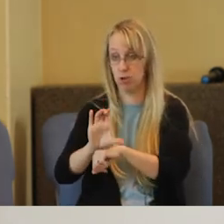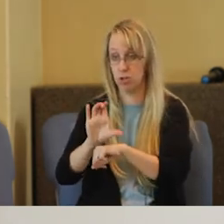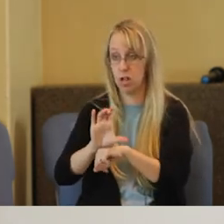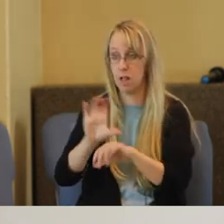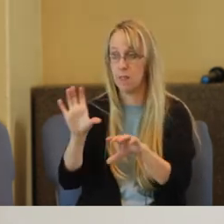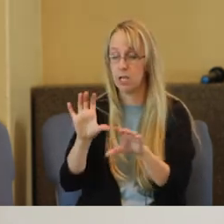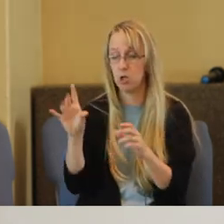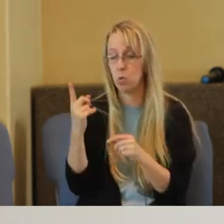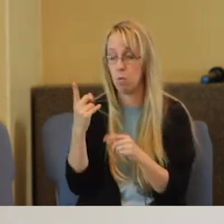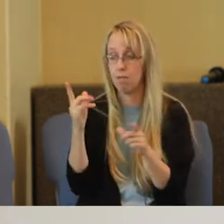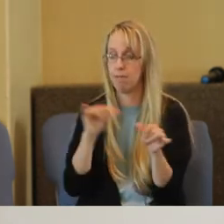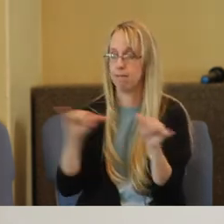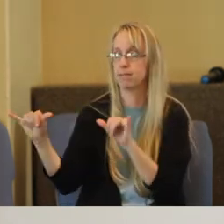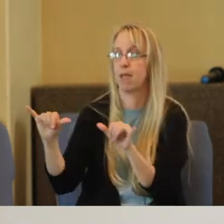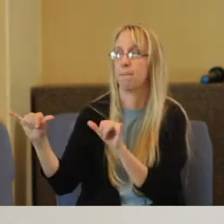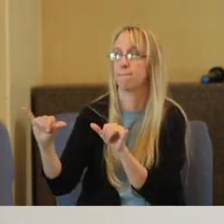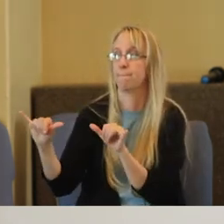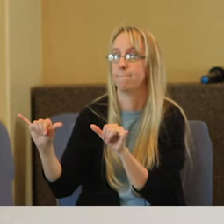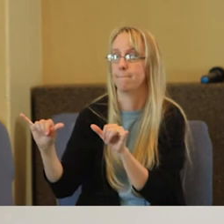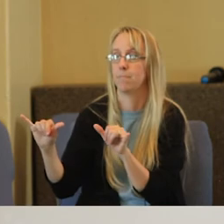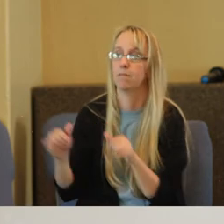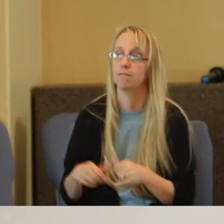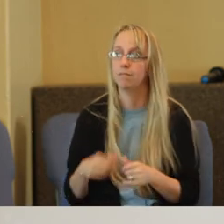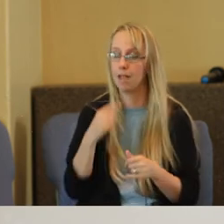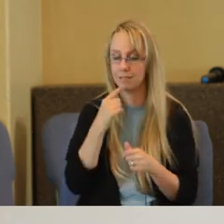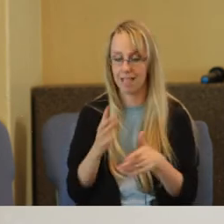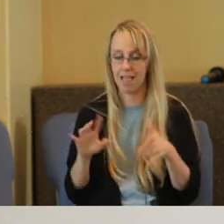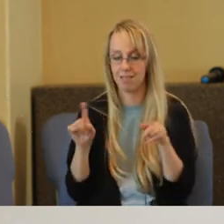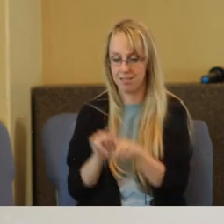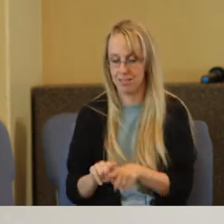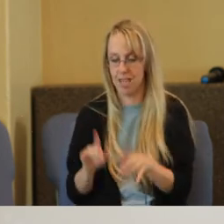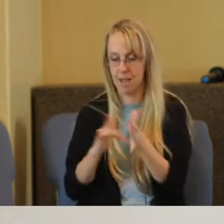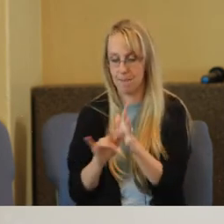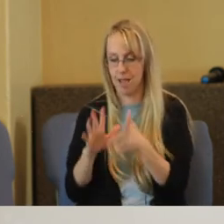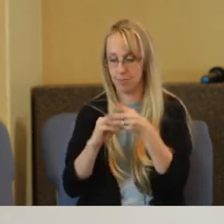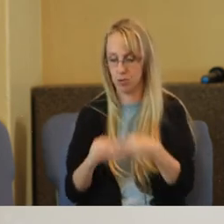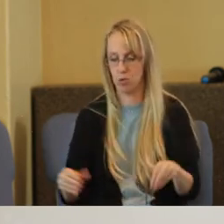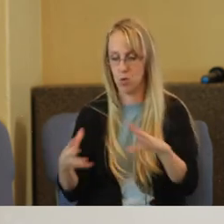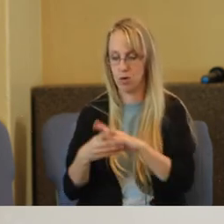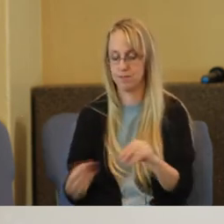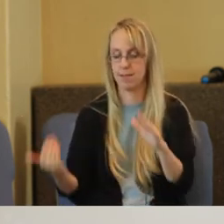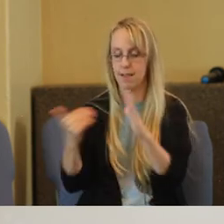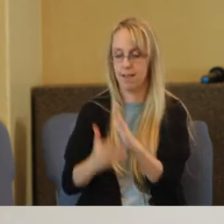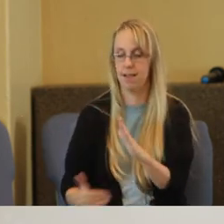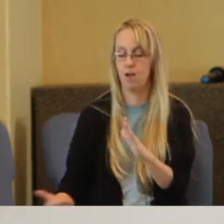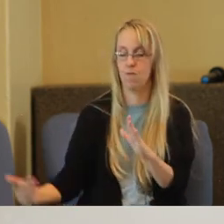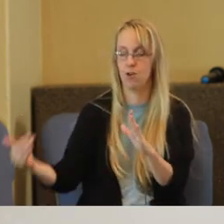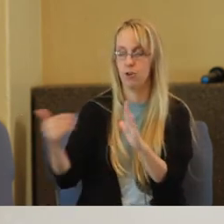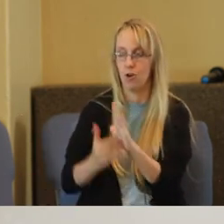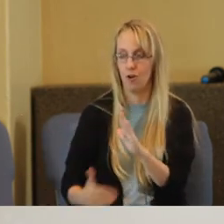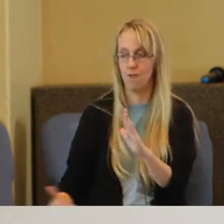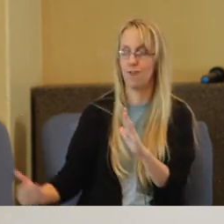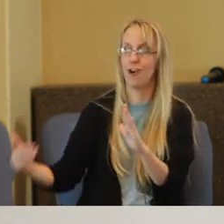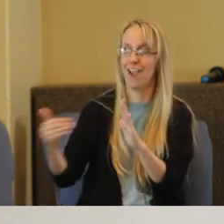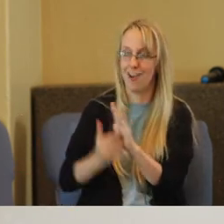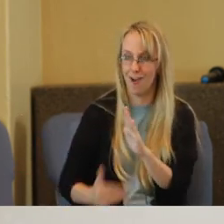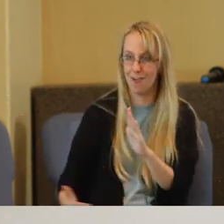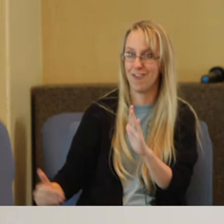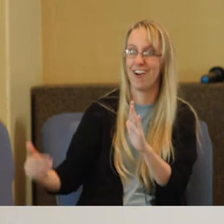common. They tell the same Bible stories over and over and over